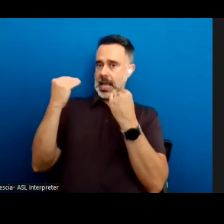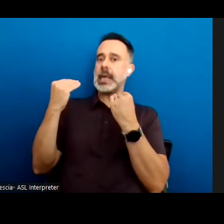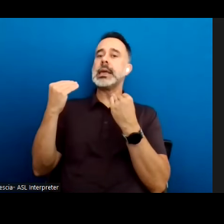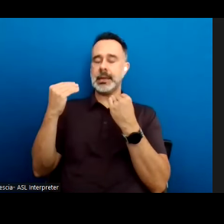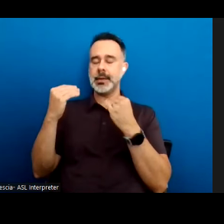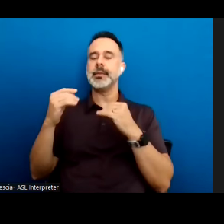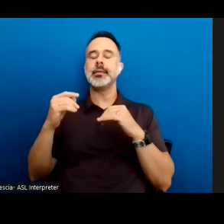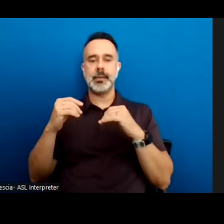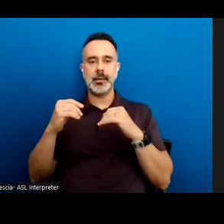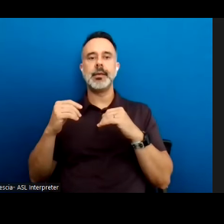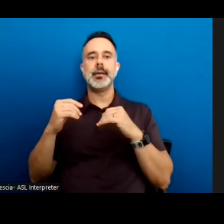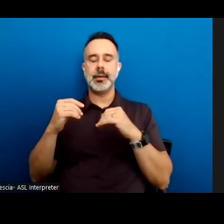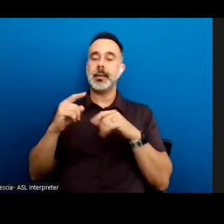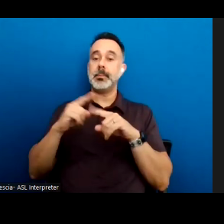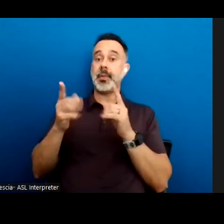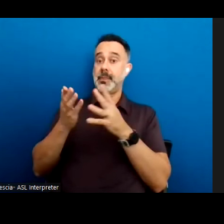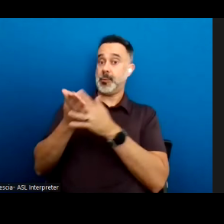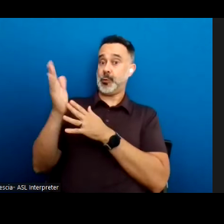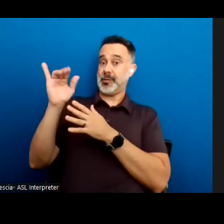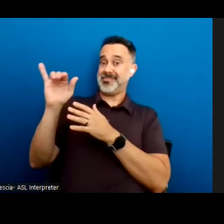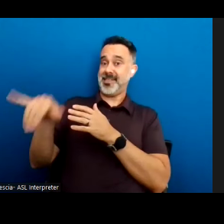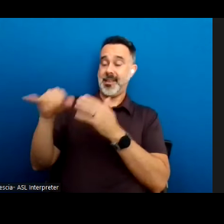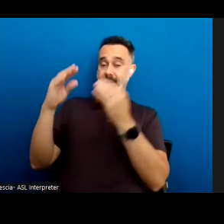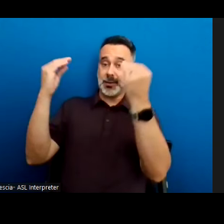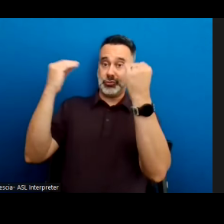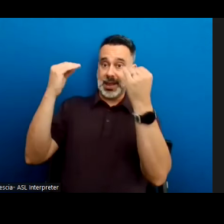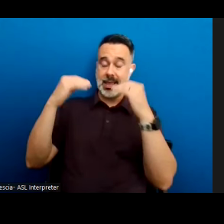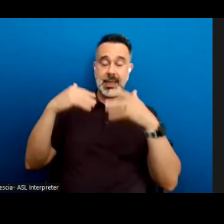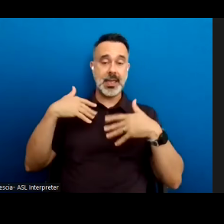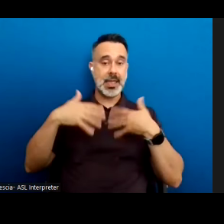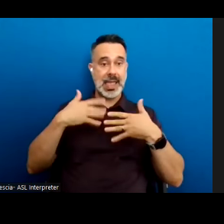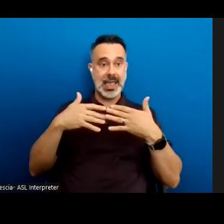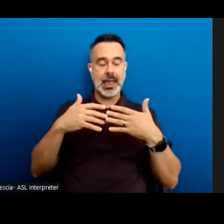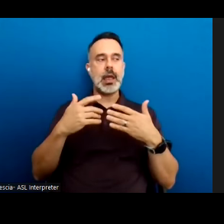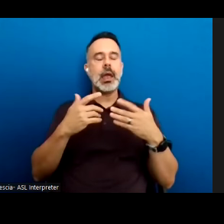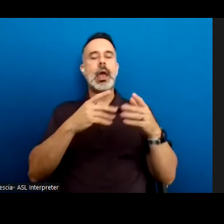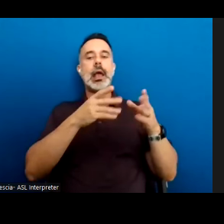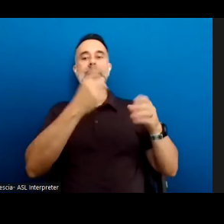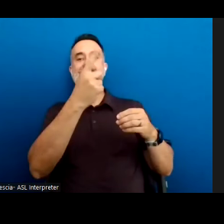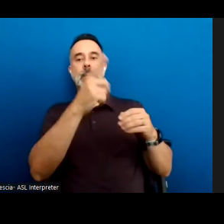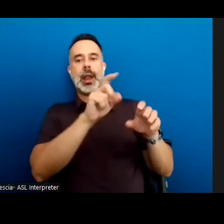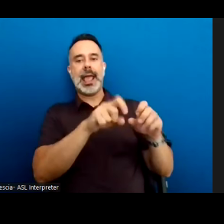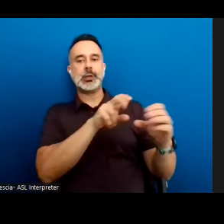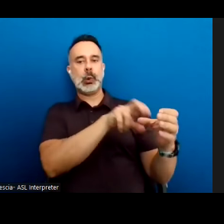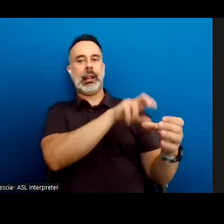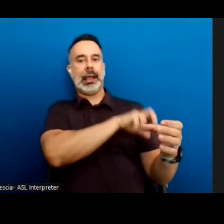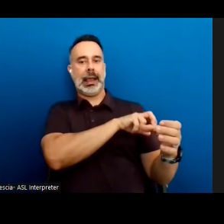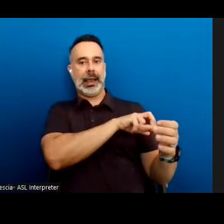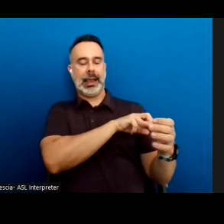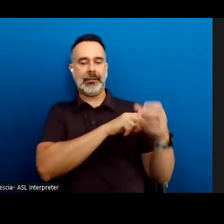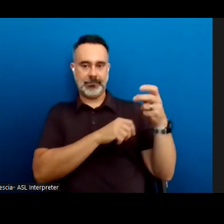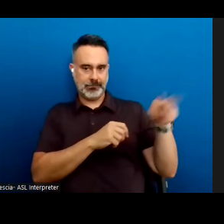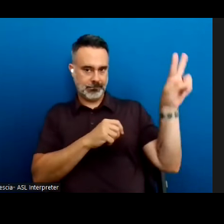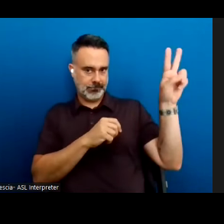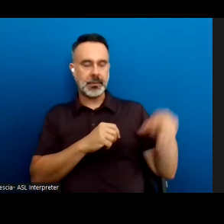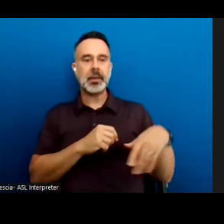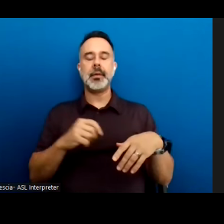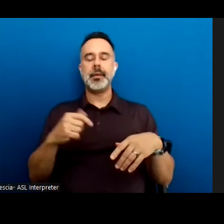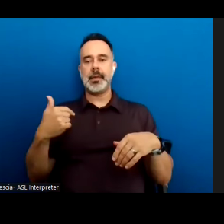through that, we had someone that had to leave and got a new position. So then I was